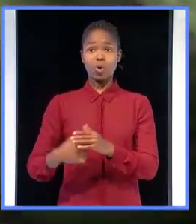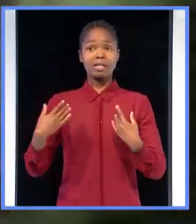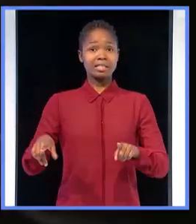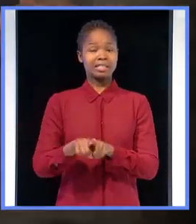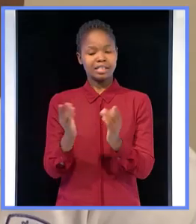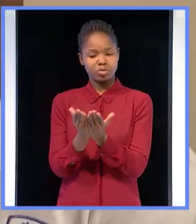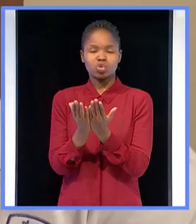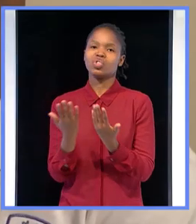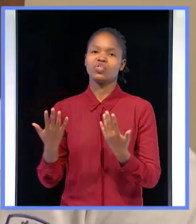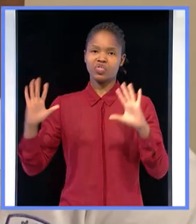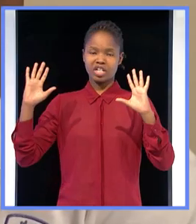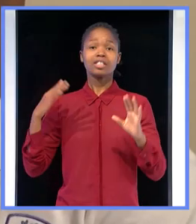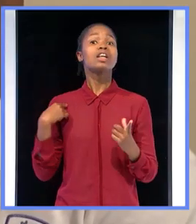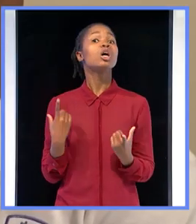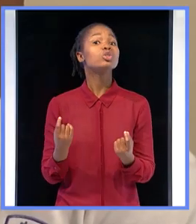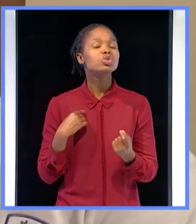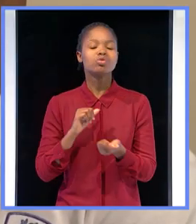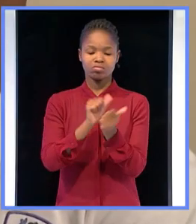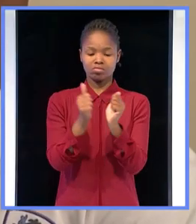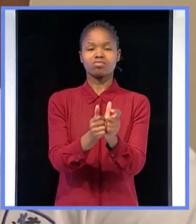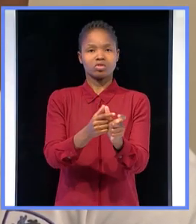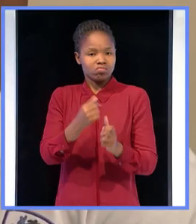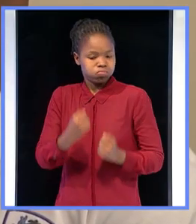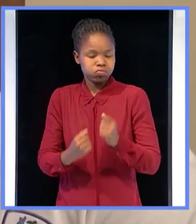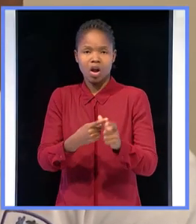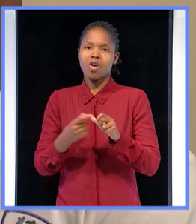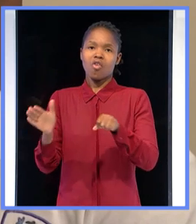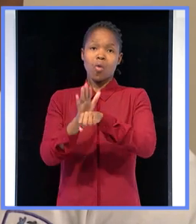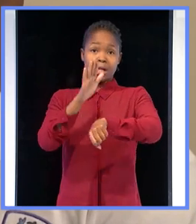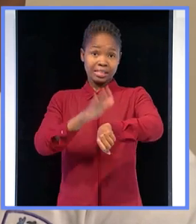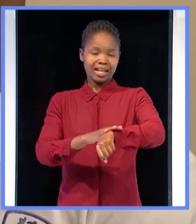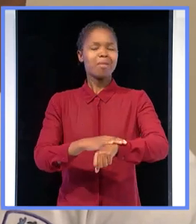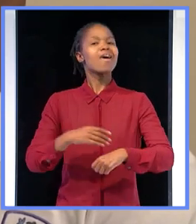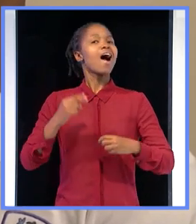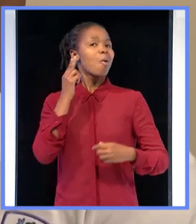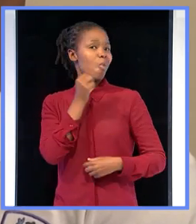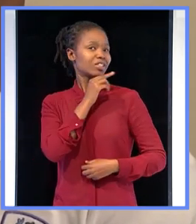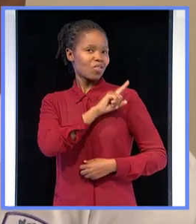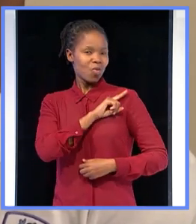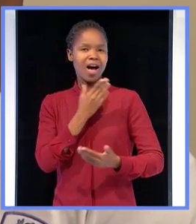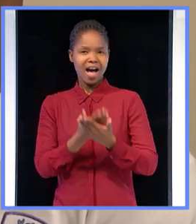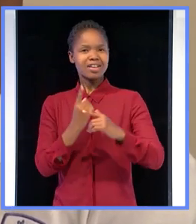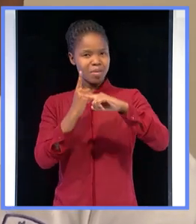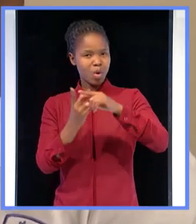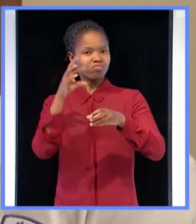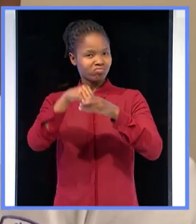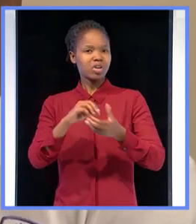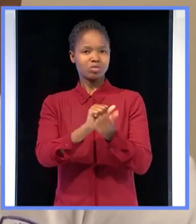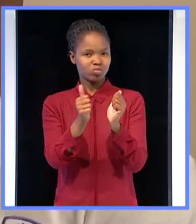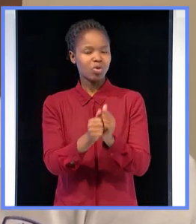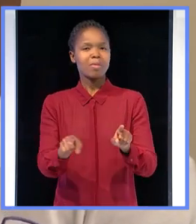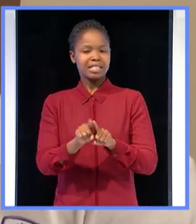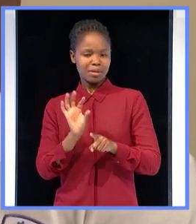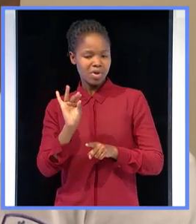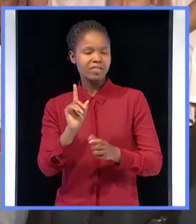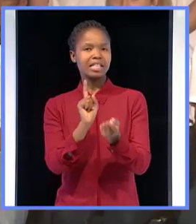with school. I'm actually now a full-time athlete. It's actually quite nice traveling with my bike to Palavel and then seeing my coach